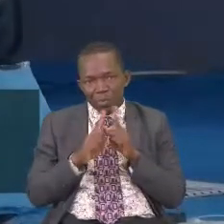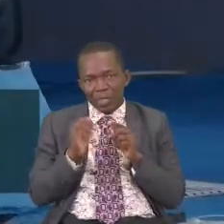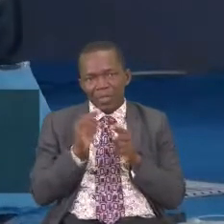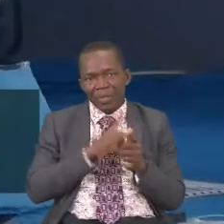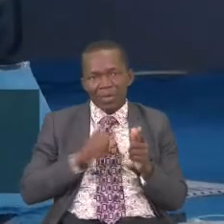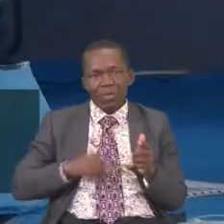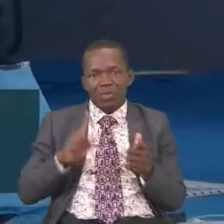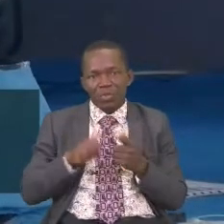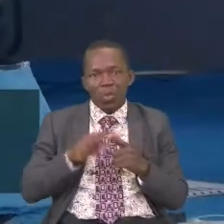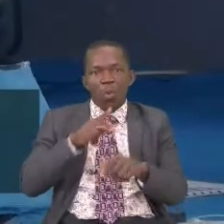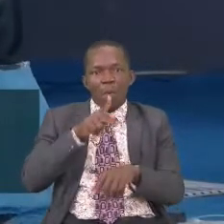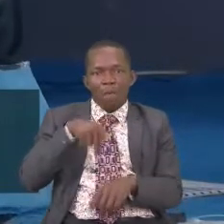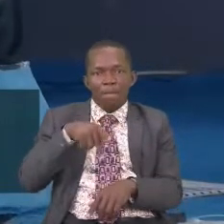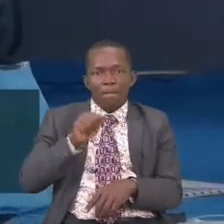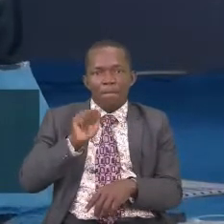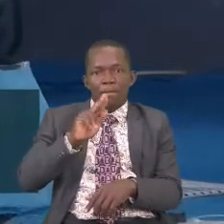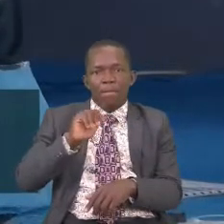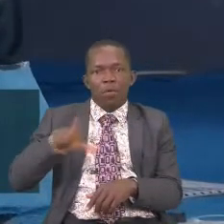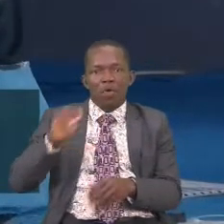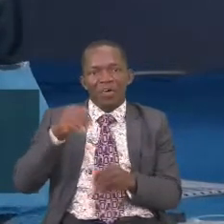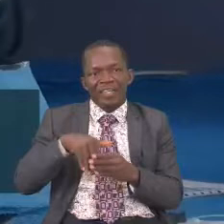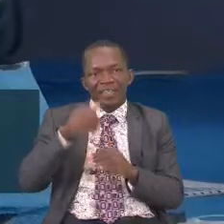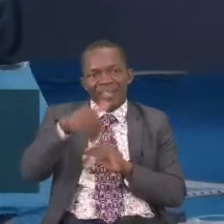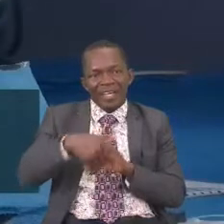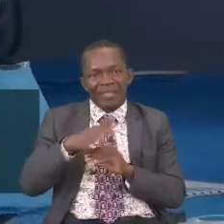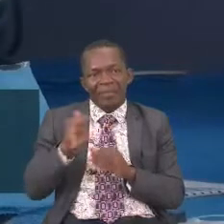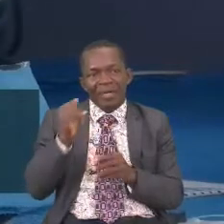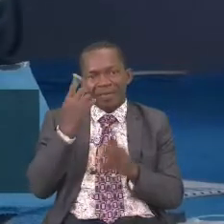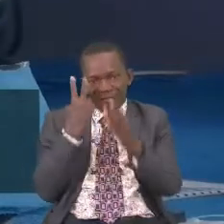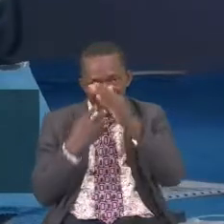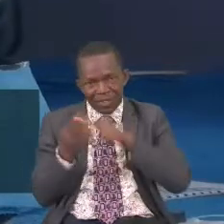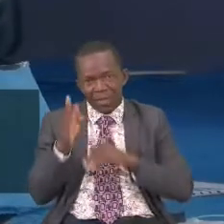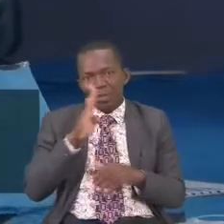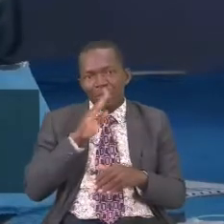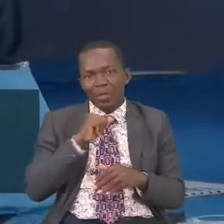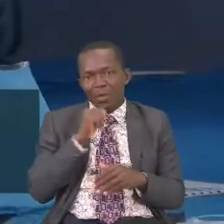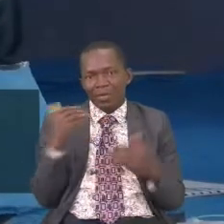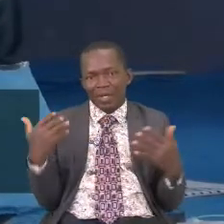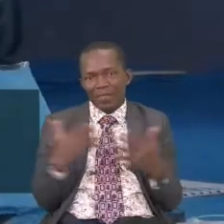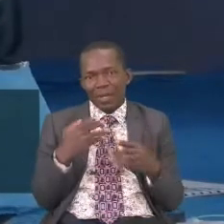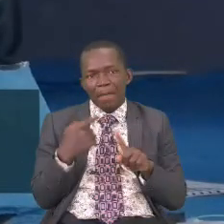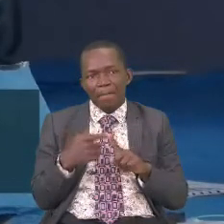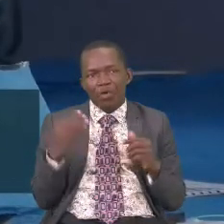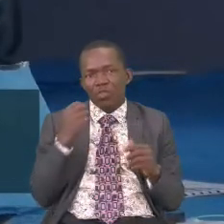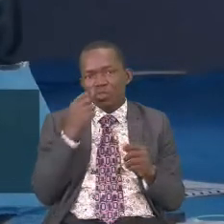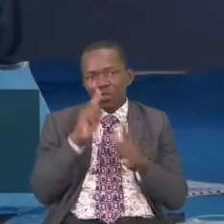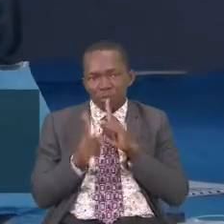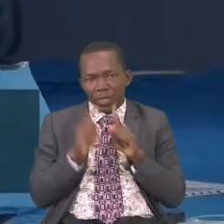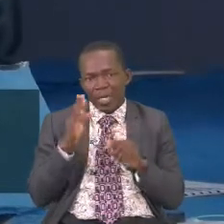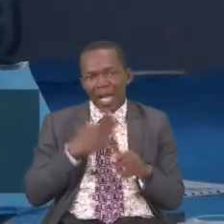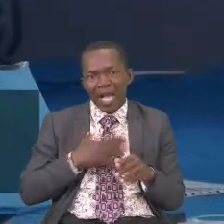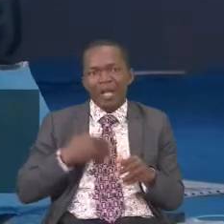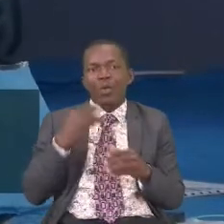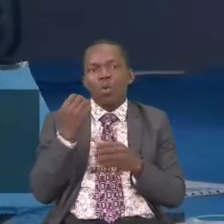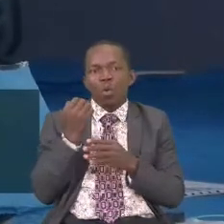unto Paul in the night by a vision, be not afraid, but speak, and hold not